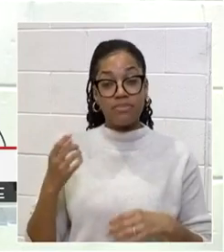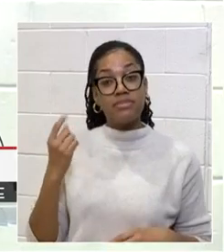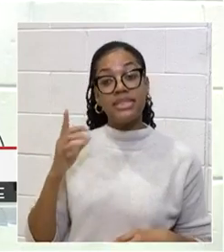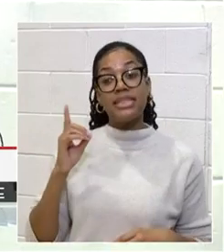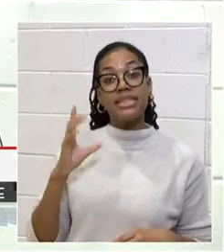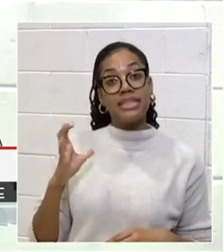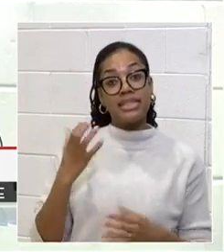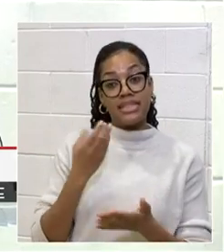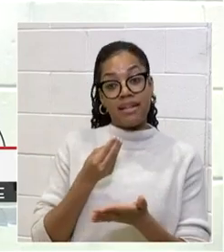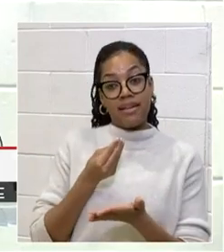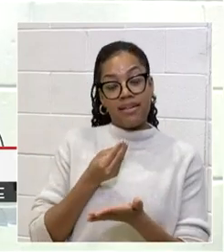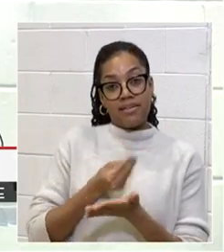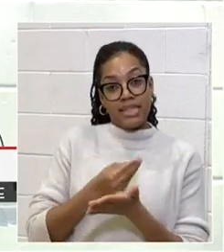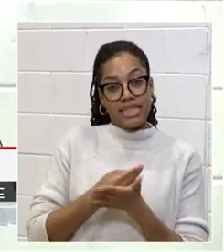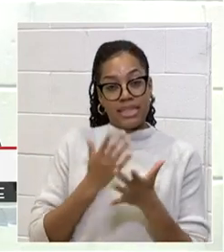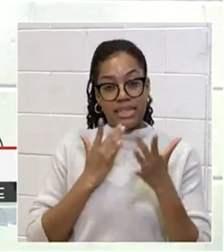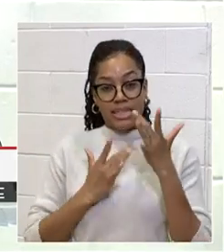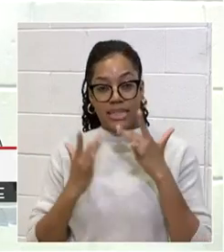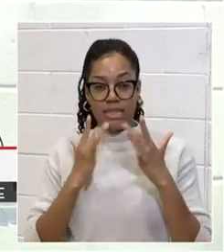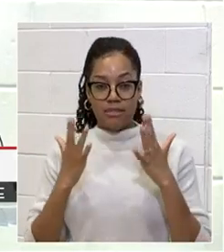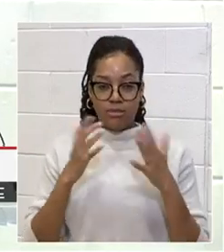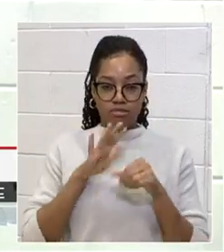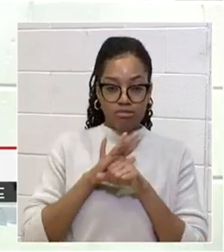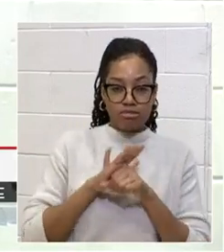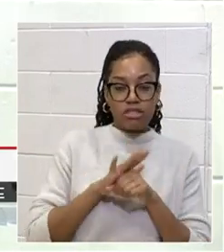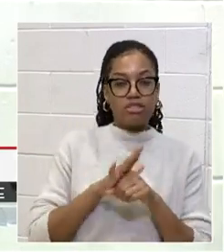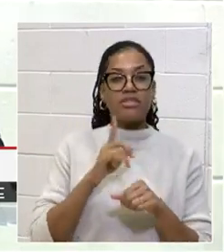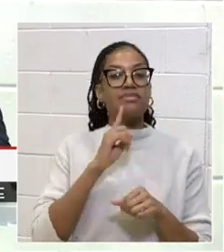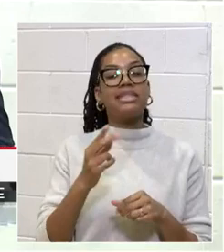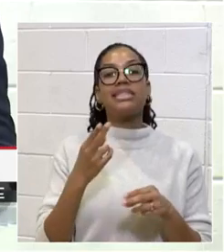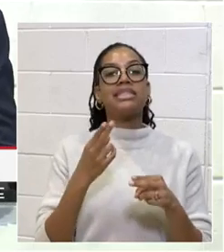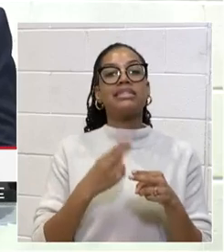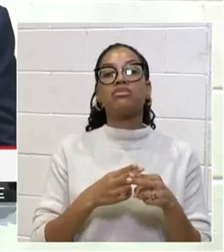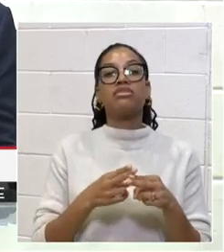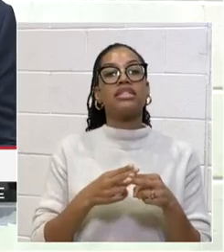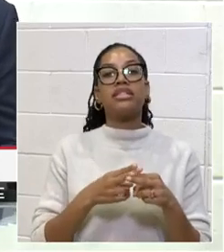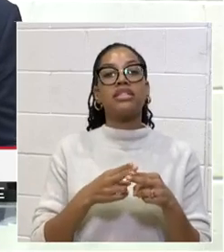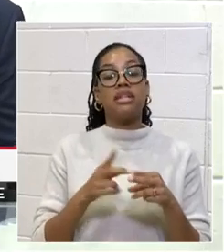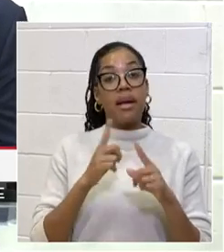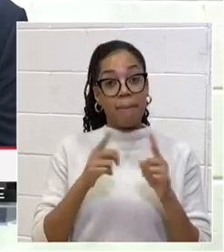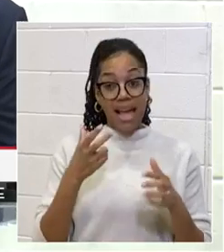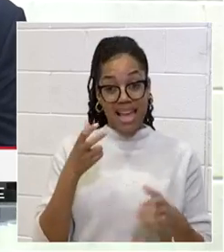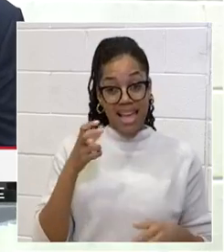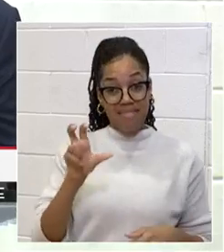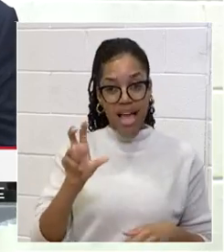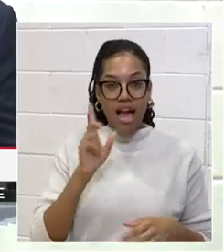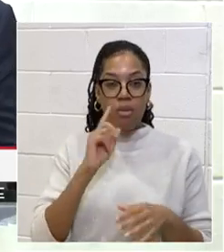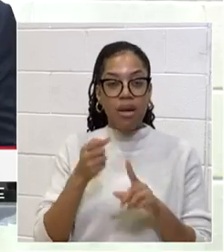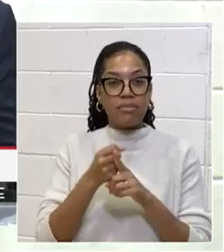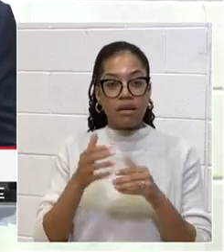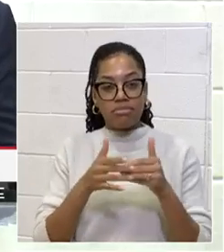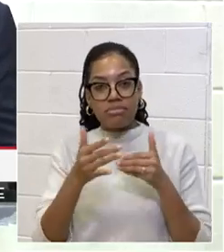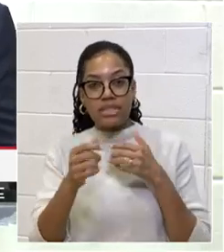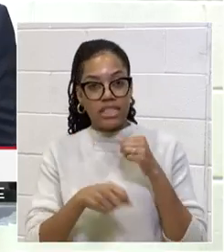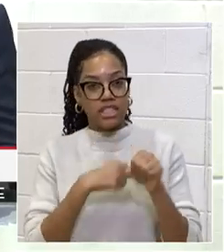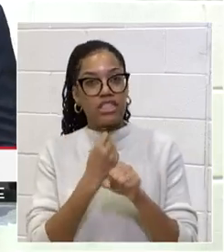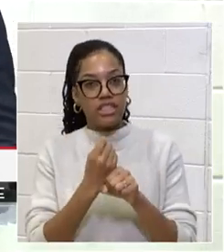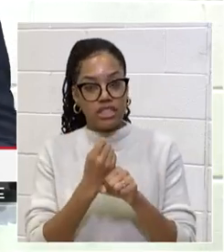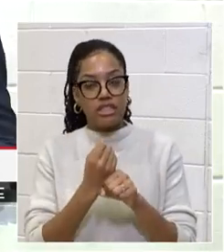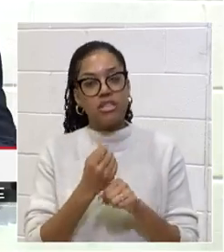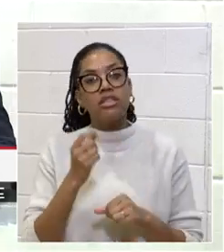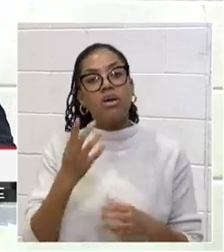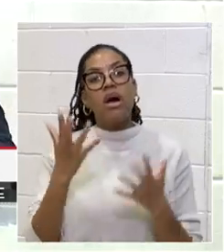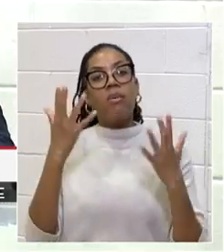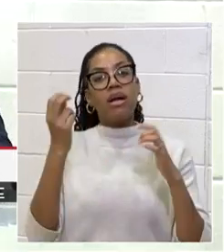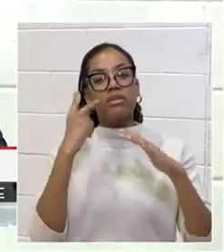temporary, and many of the investments that we'll make today will last for many years. And so I want you to think over the long term, how can